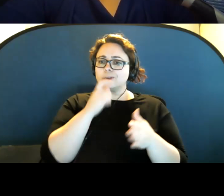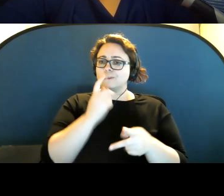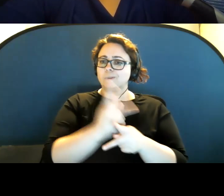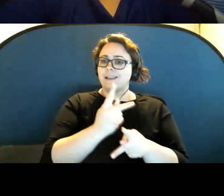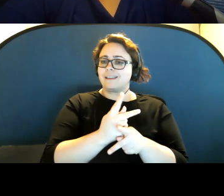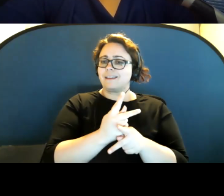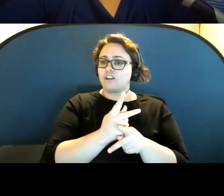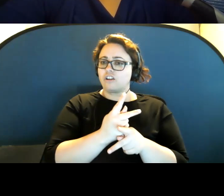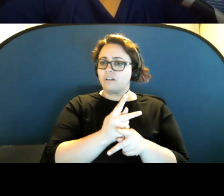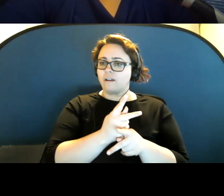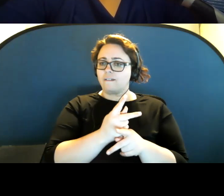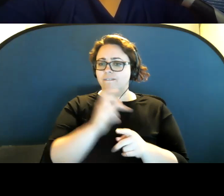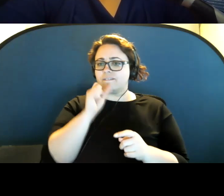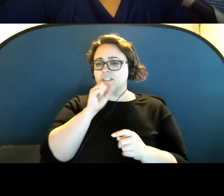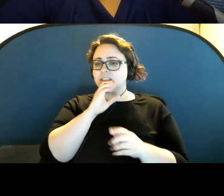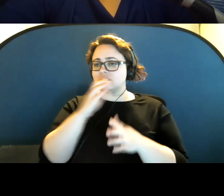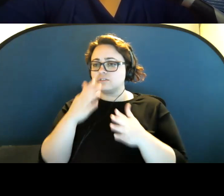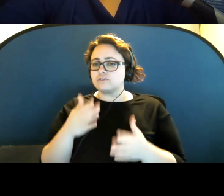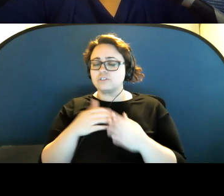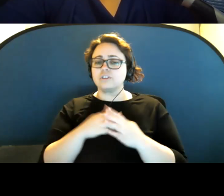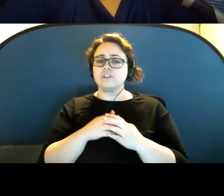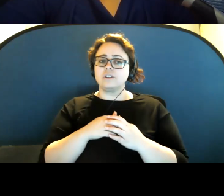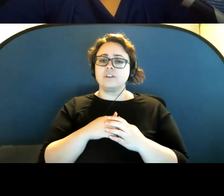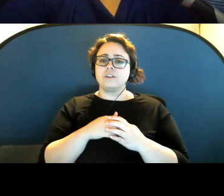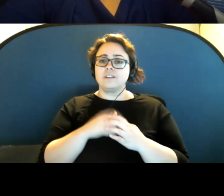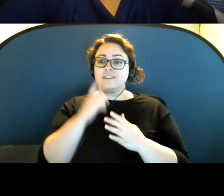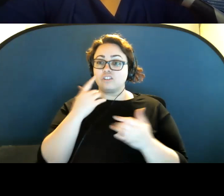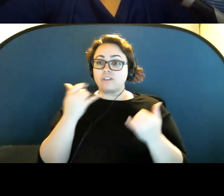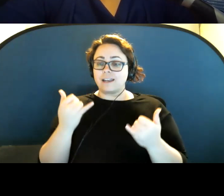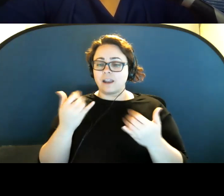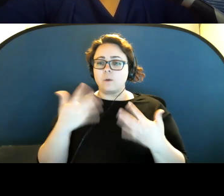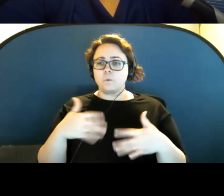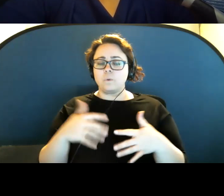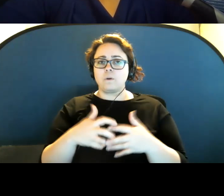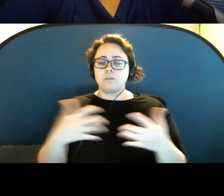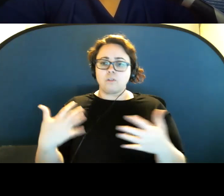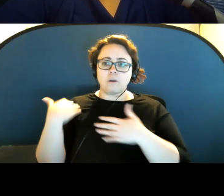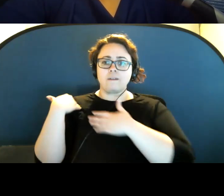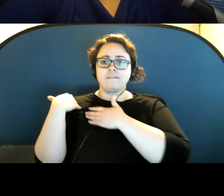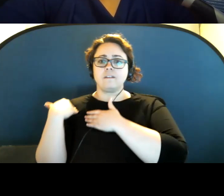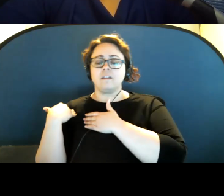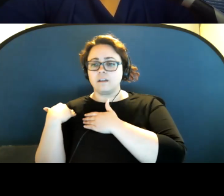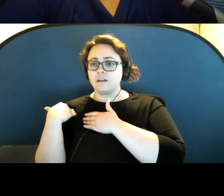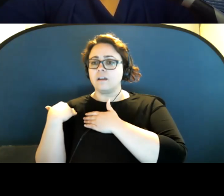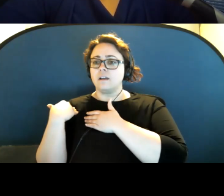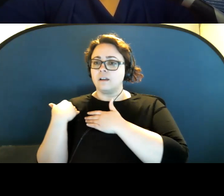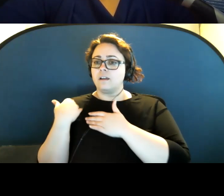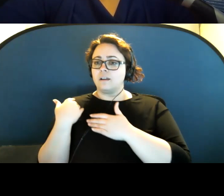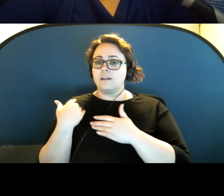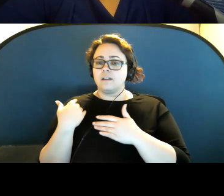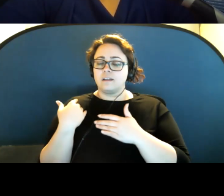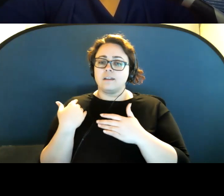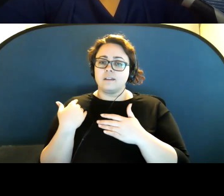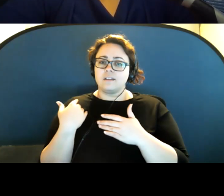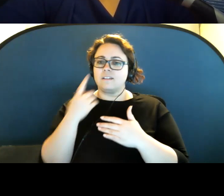strain are huge issues, but right now, I mean, it's monumental, how strained our caregivers are these